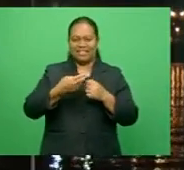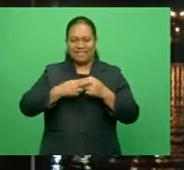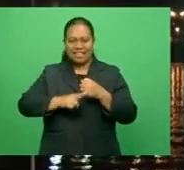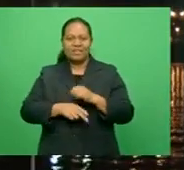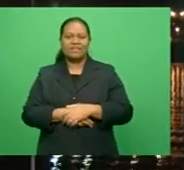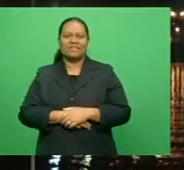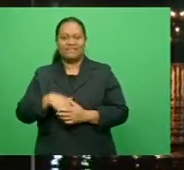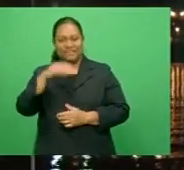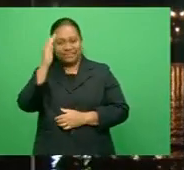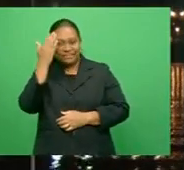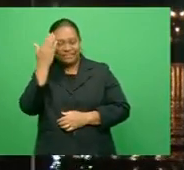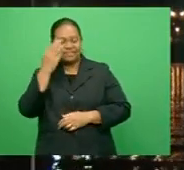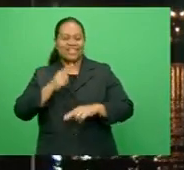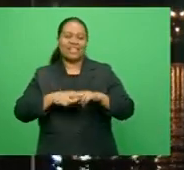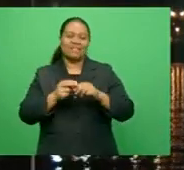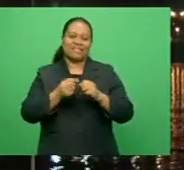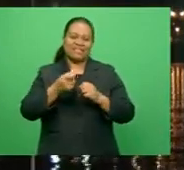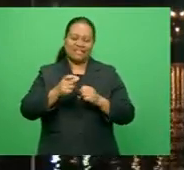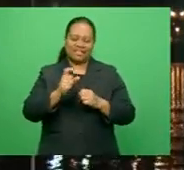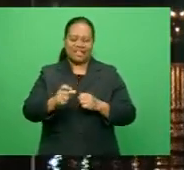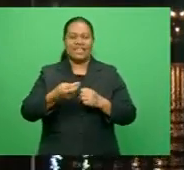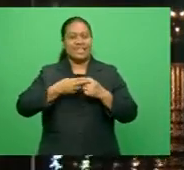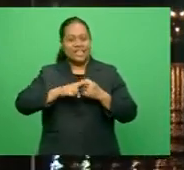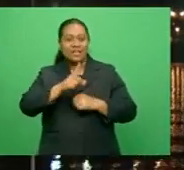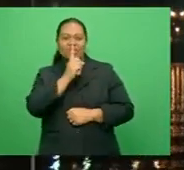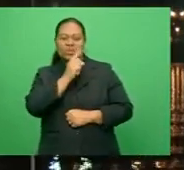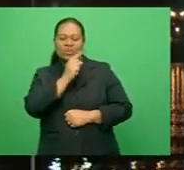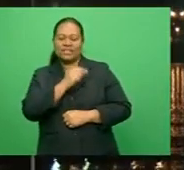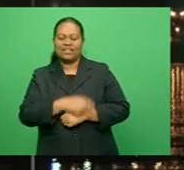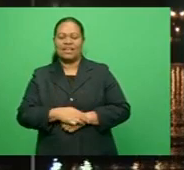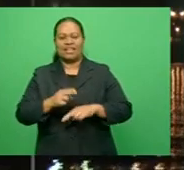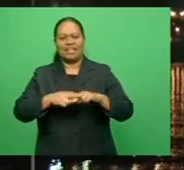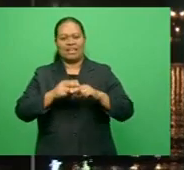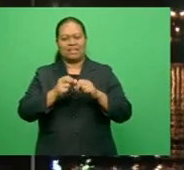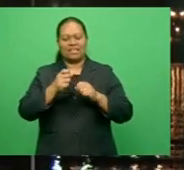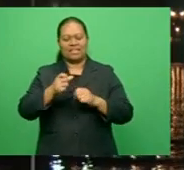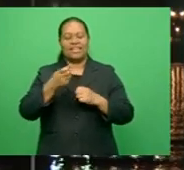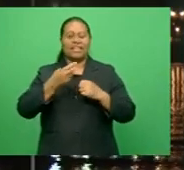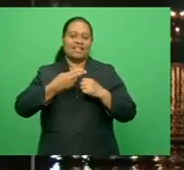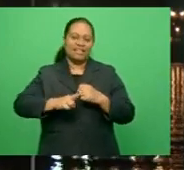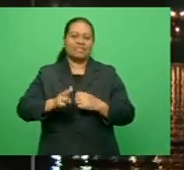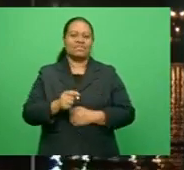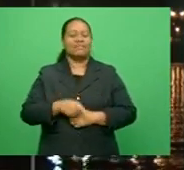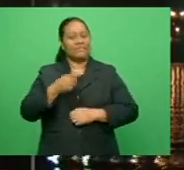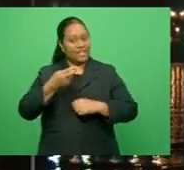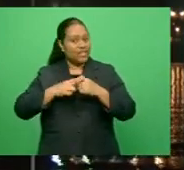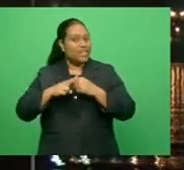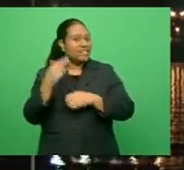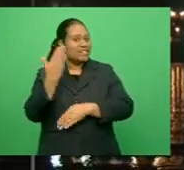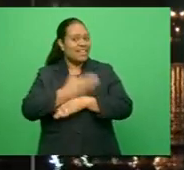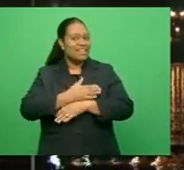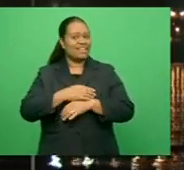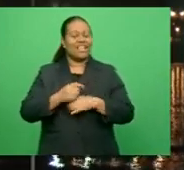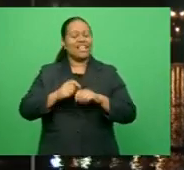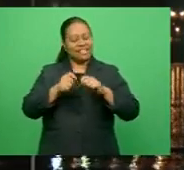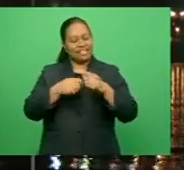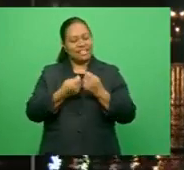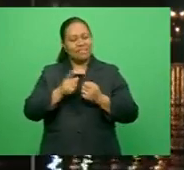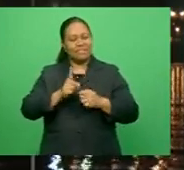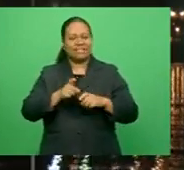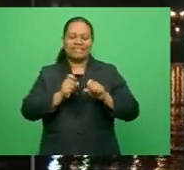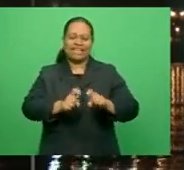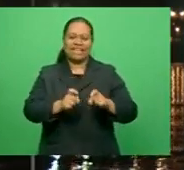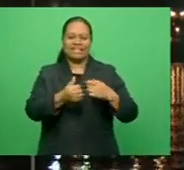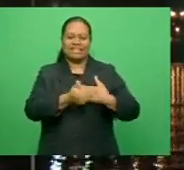fbcnews@fbc.com.fj, via Facebook page FBC News and our Twitter page at FBC_news. That's your news for tonight from the team and I. Stay safe,